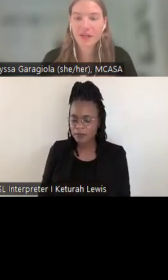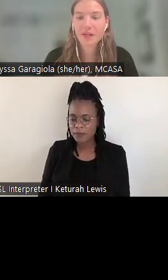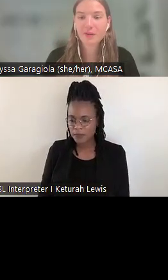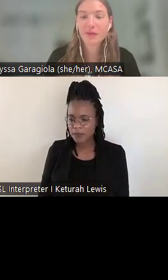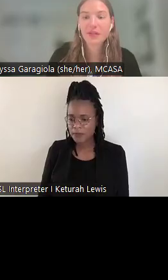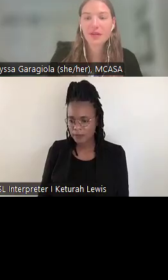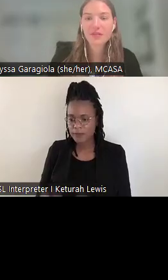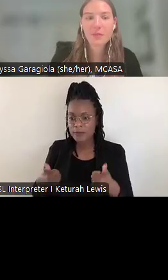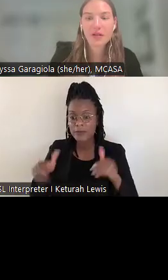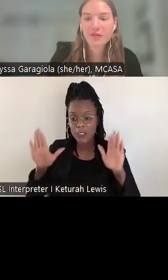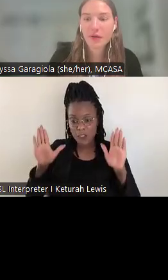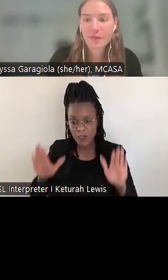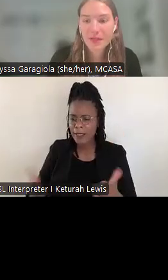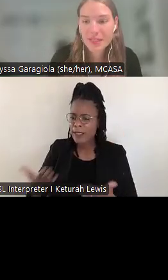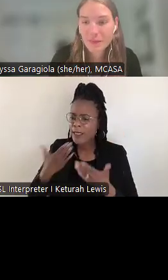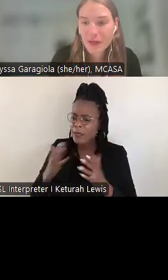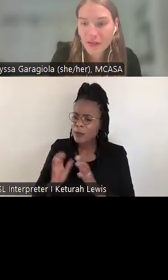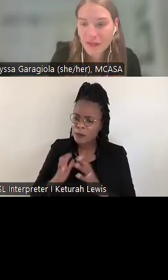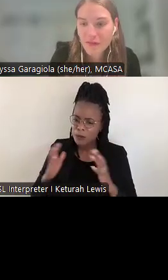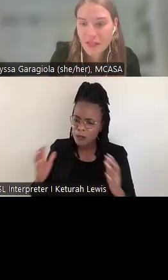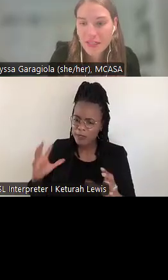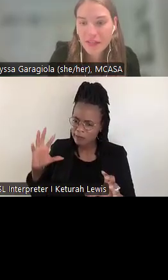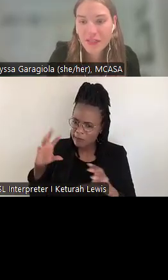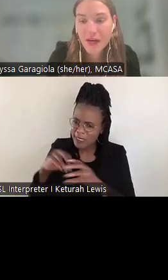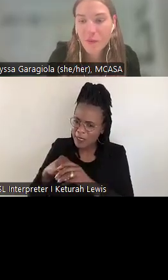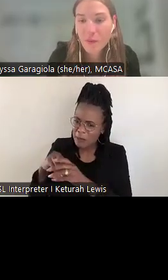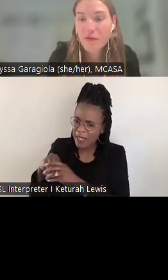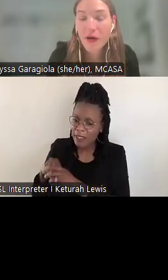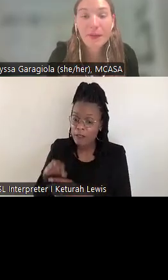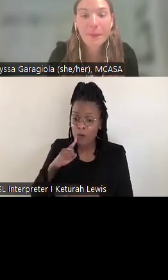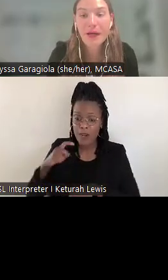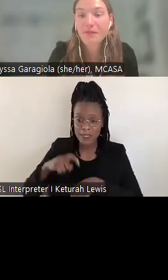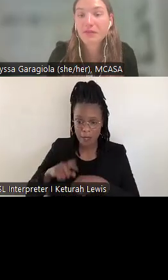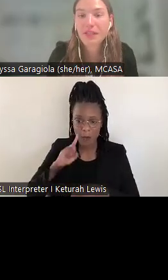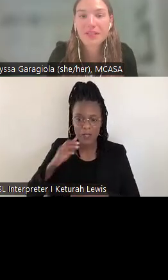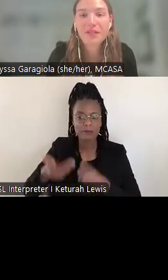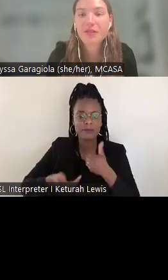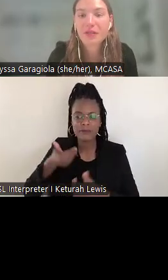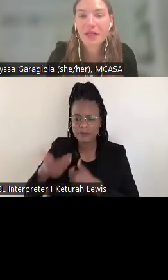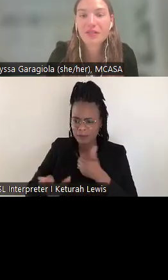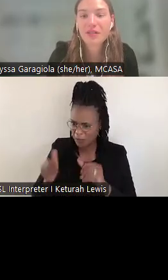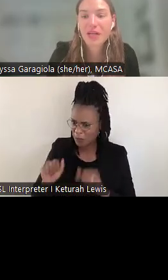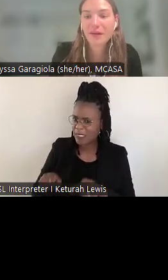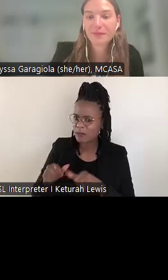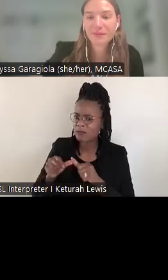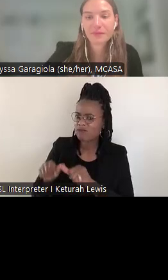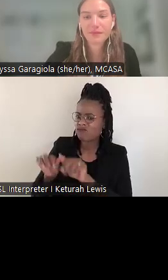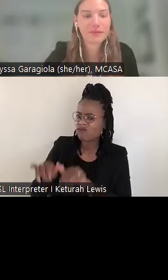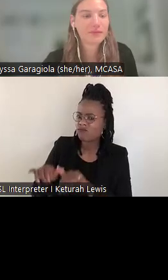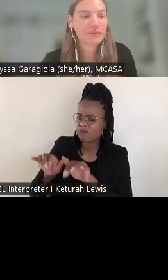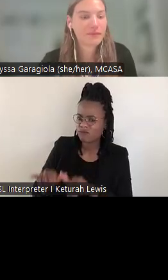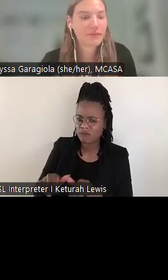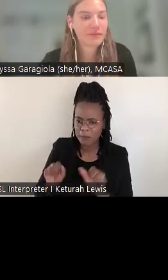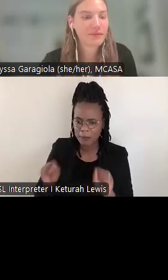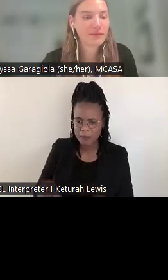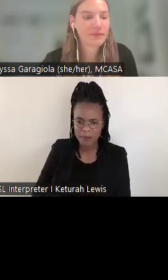All right, great. Well, thank you all so much for participating. I think for the sake of time, we'll move on, but feel free to continue to engage in the chat.